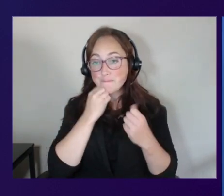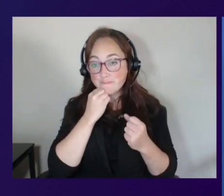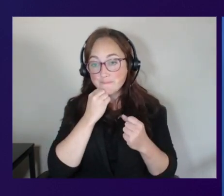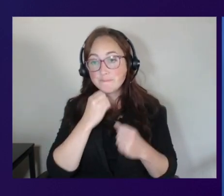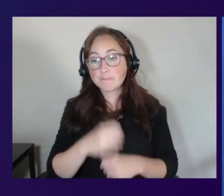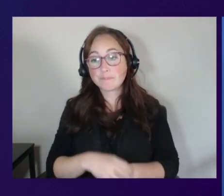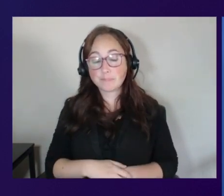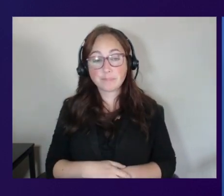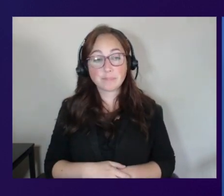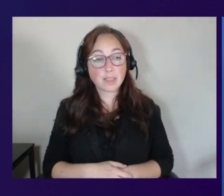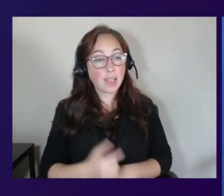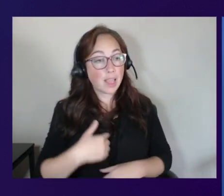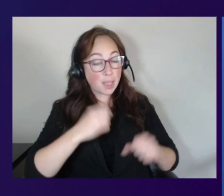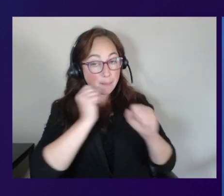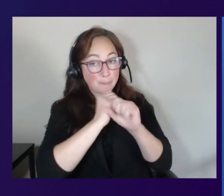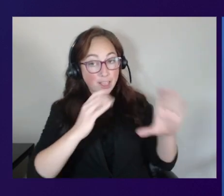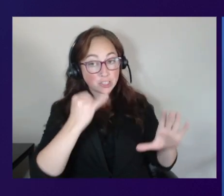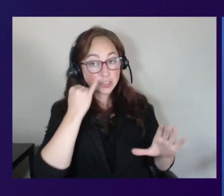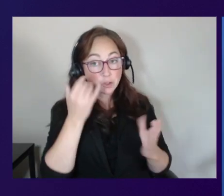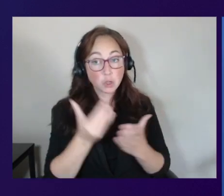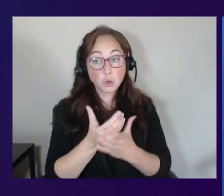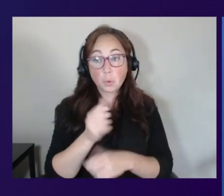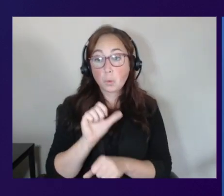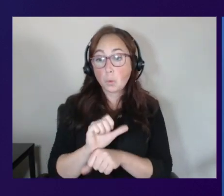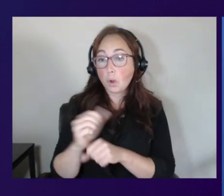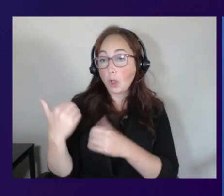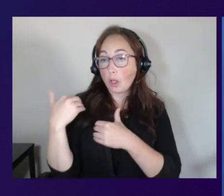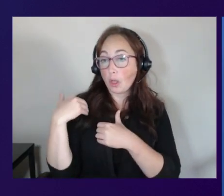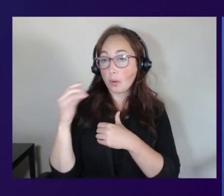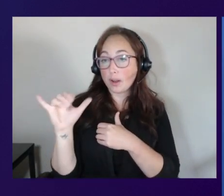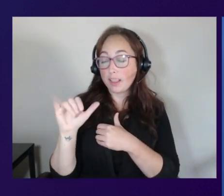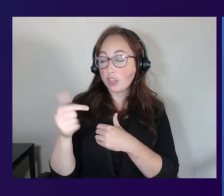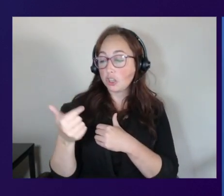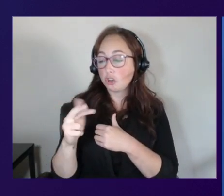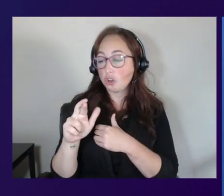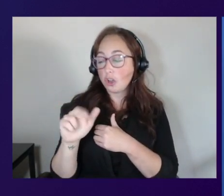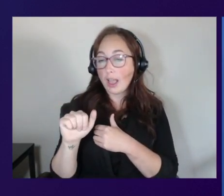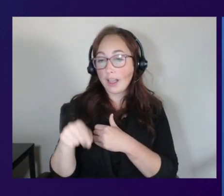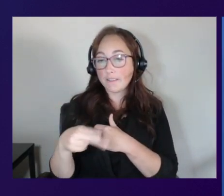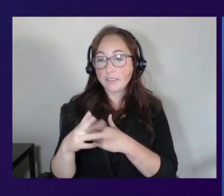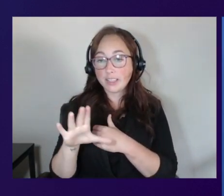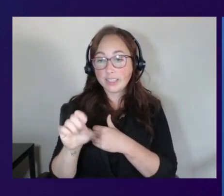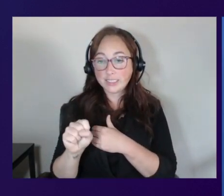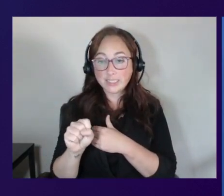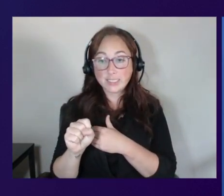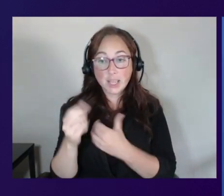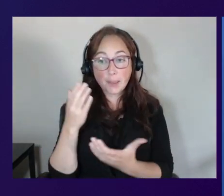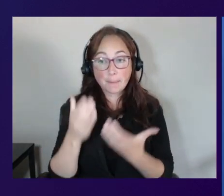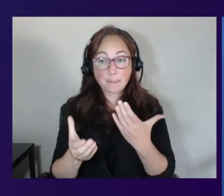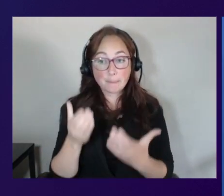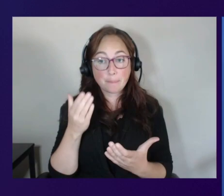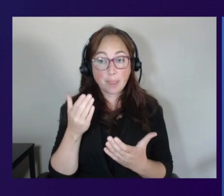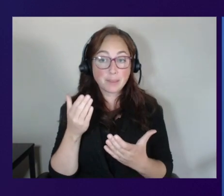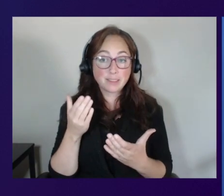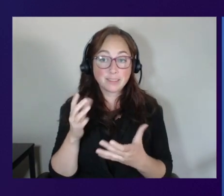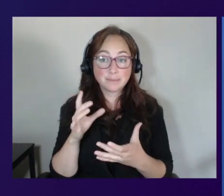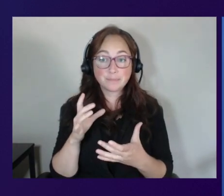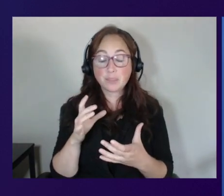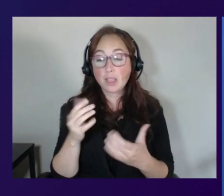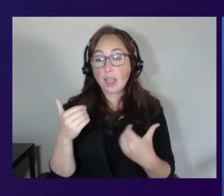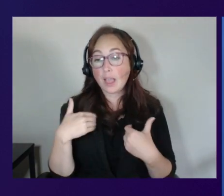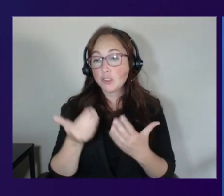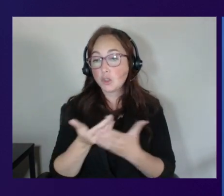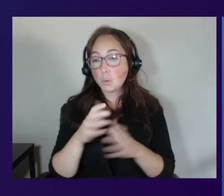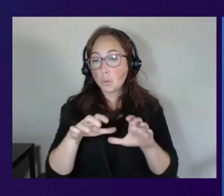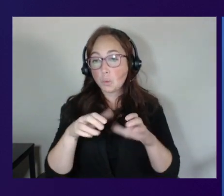Yeah, because I can imagine if there's a new workload, like graphics related, a CAD workload, you made a pool, you have maybe a new group